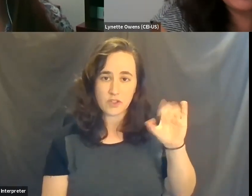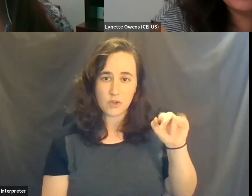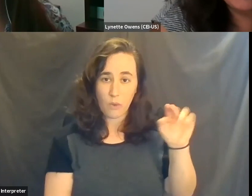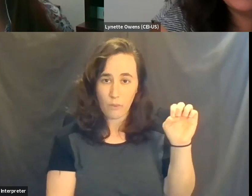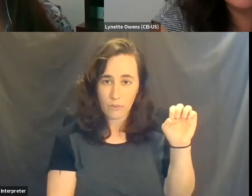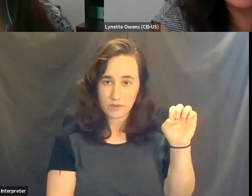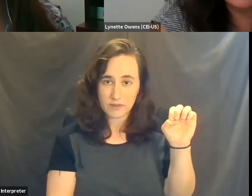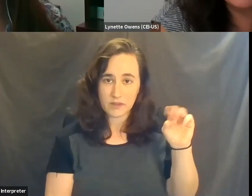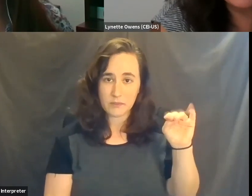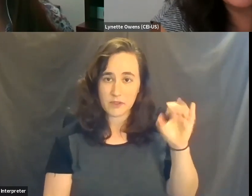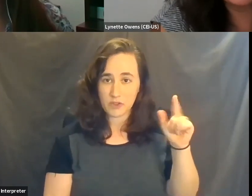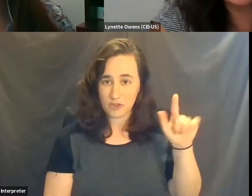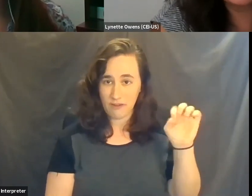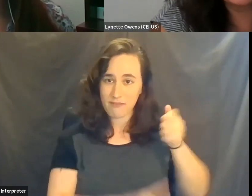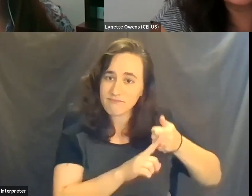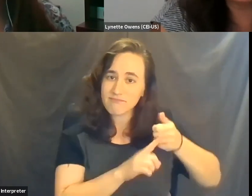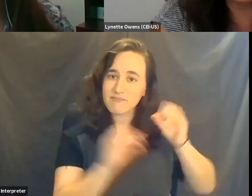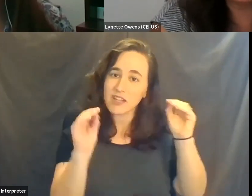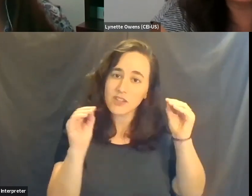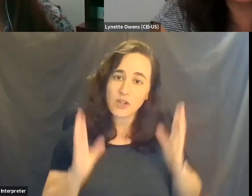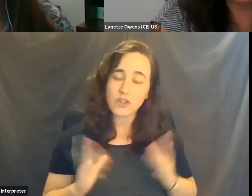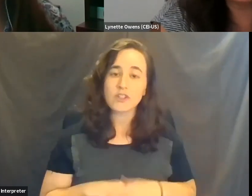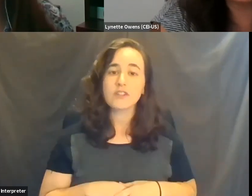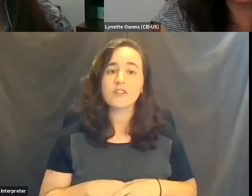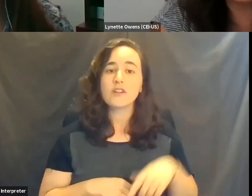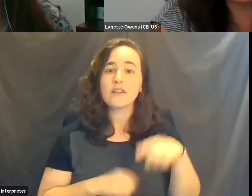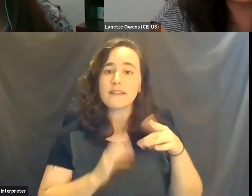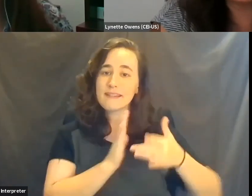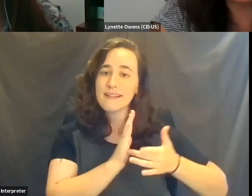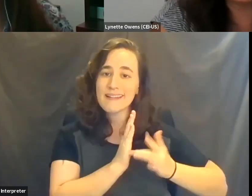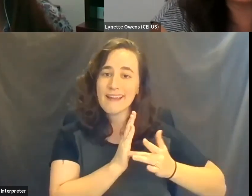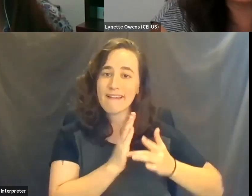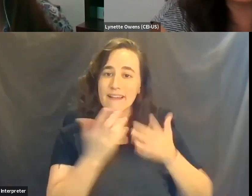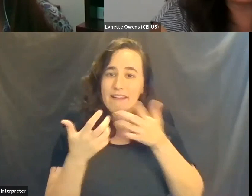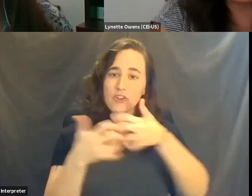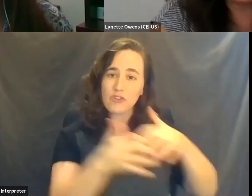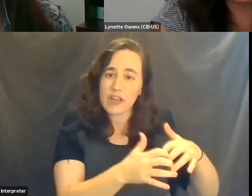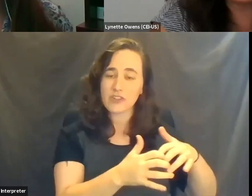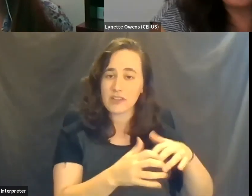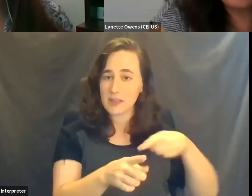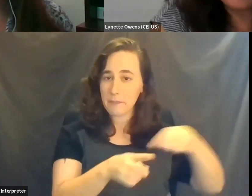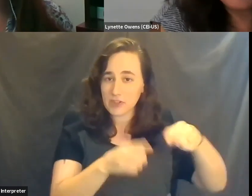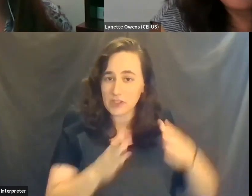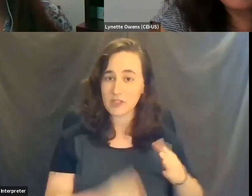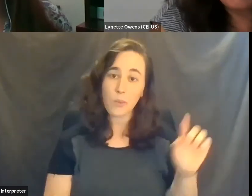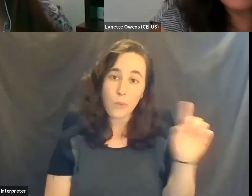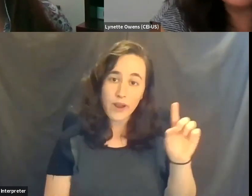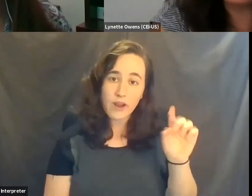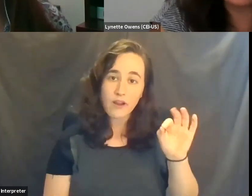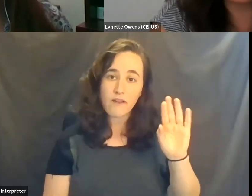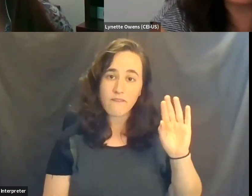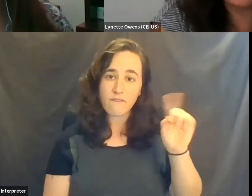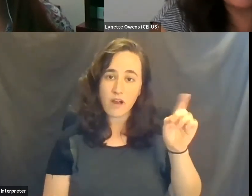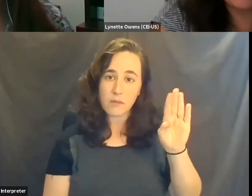an educator and a technology integration specialist at Foxborough High School